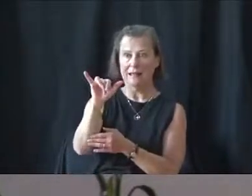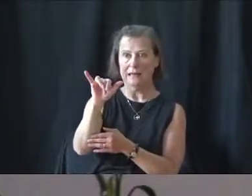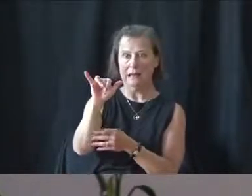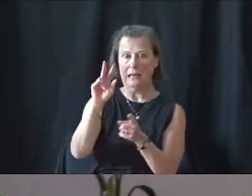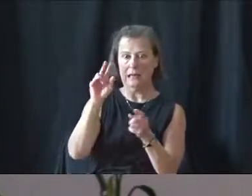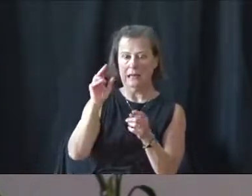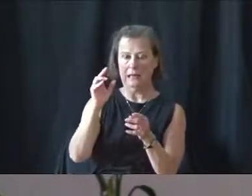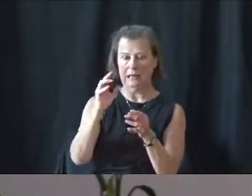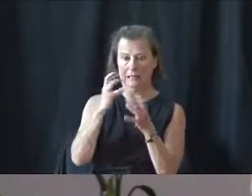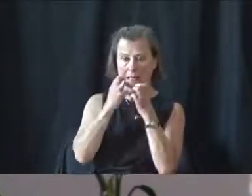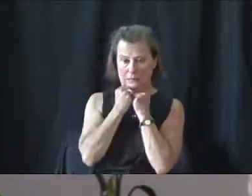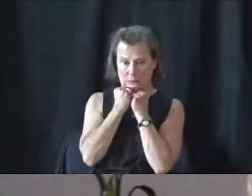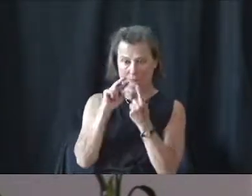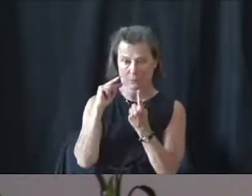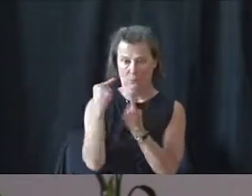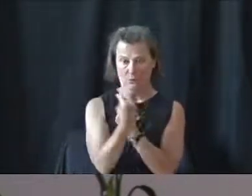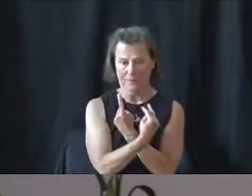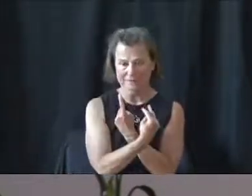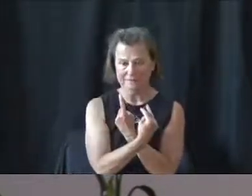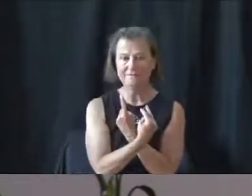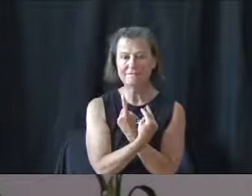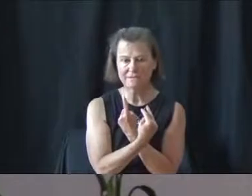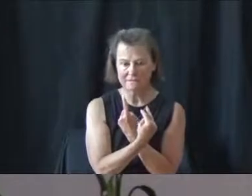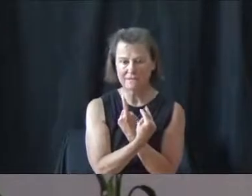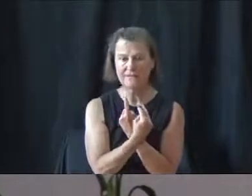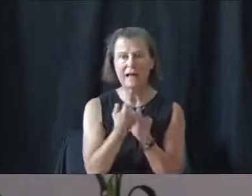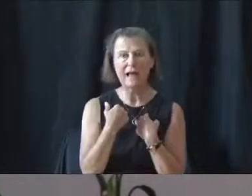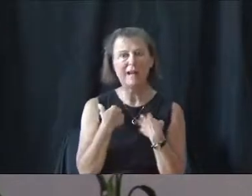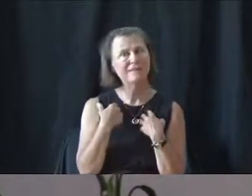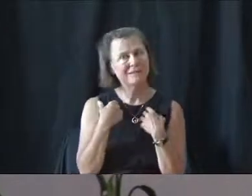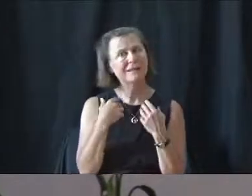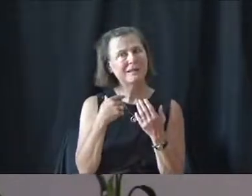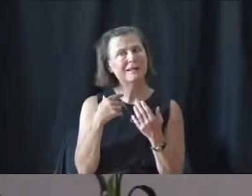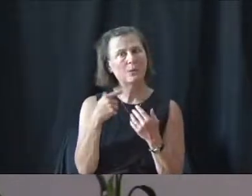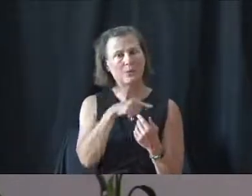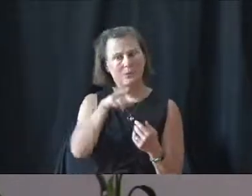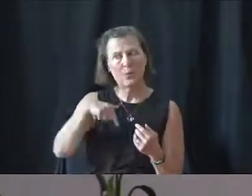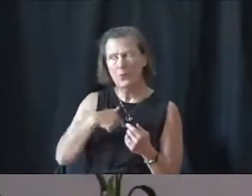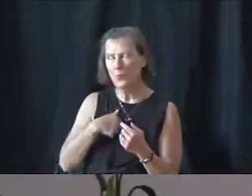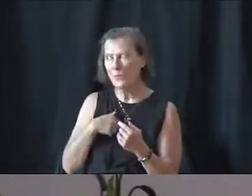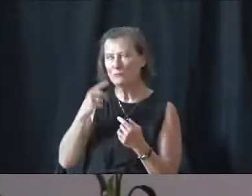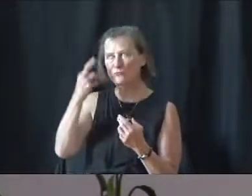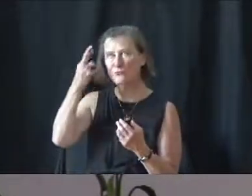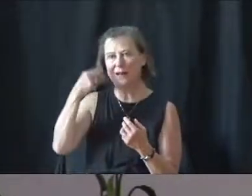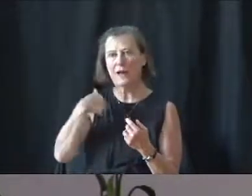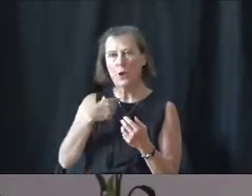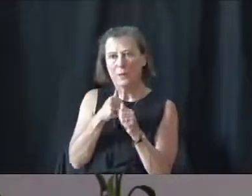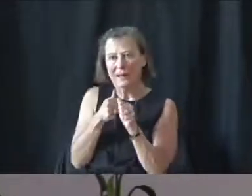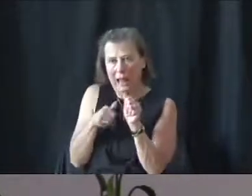perspective that there has been a good measure of hiding, avoiding, deflecting.